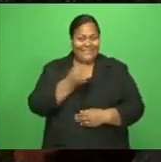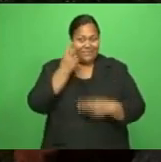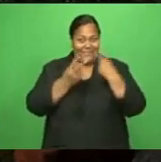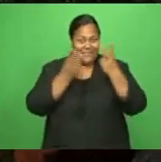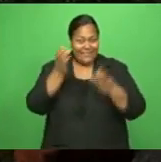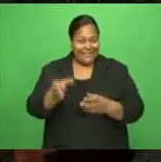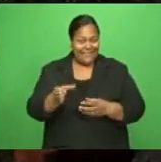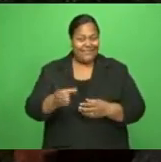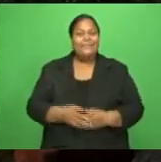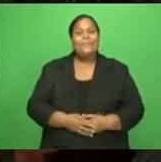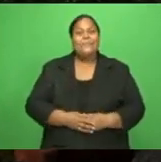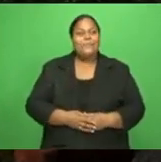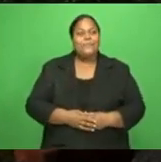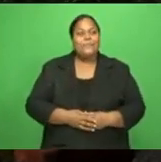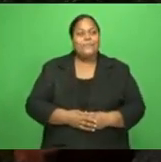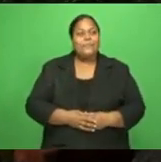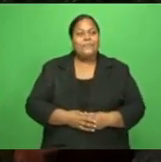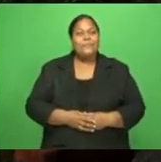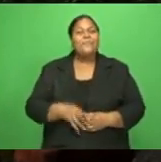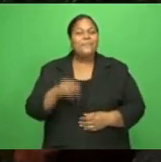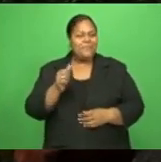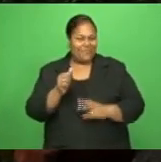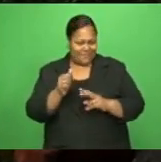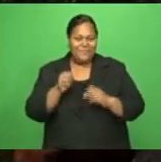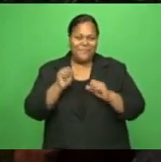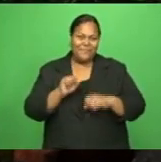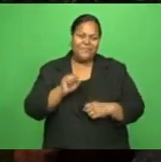are able to do what they do best.